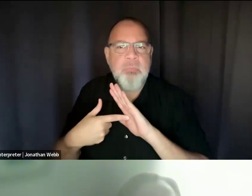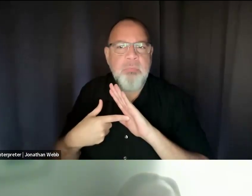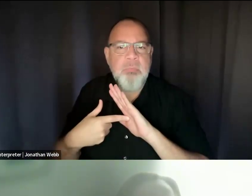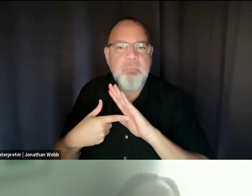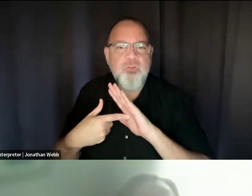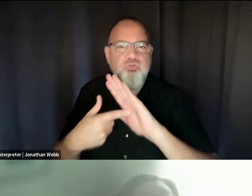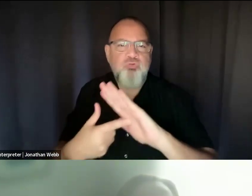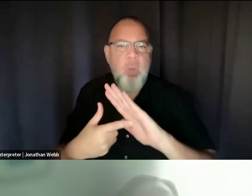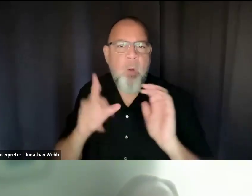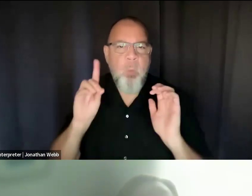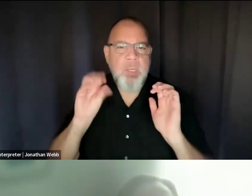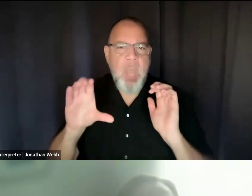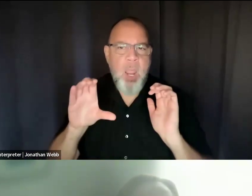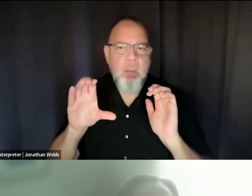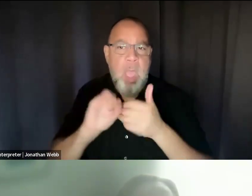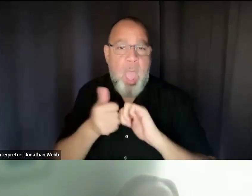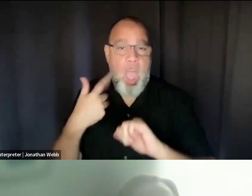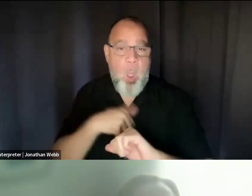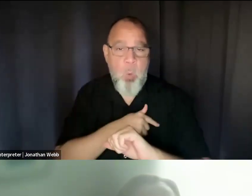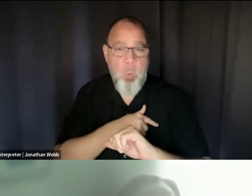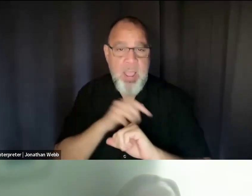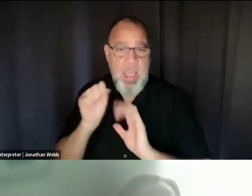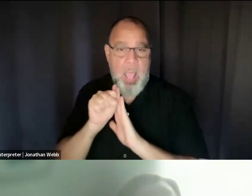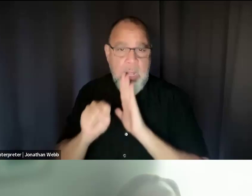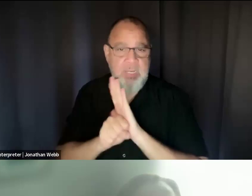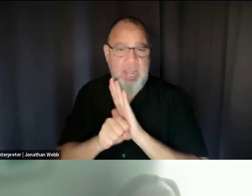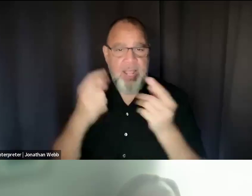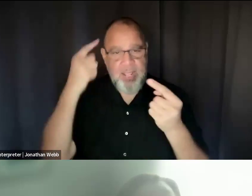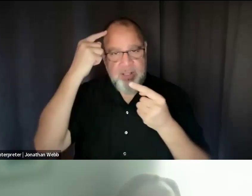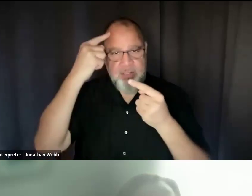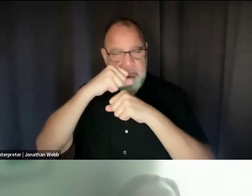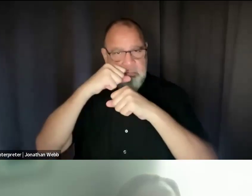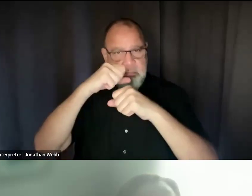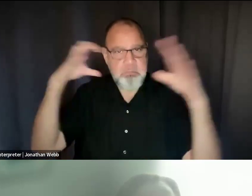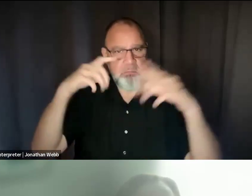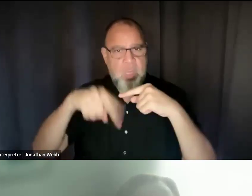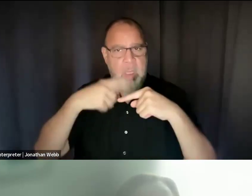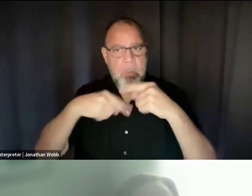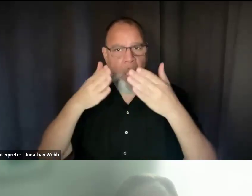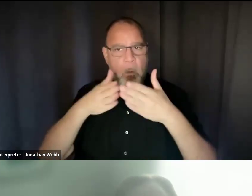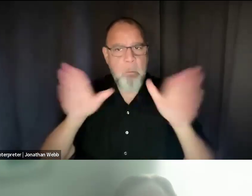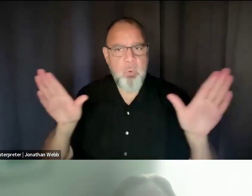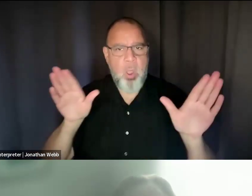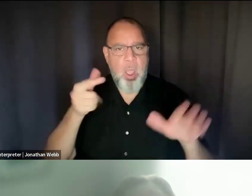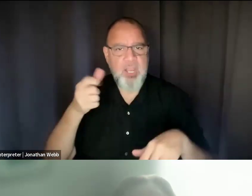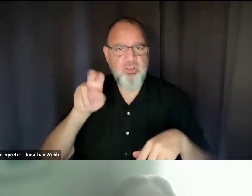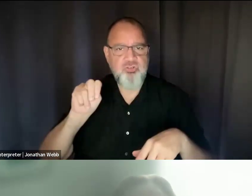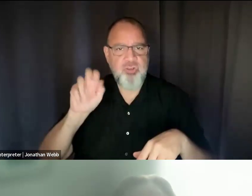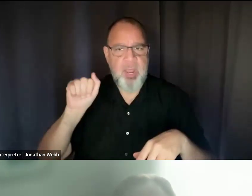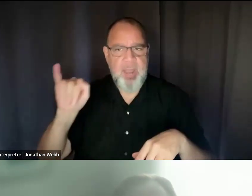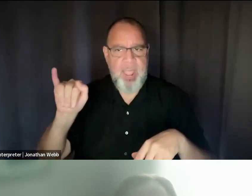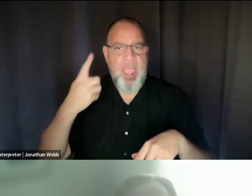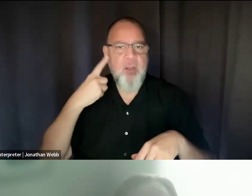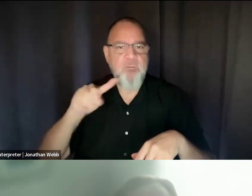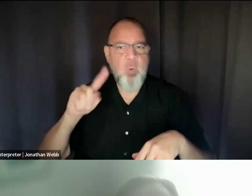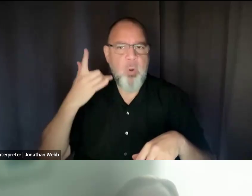like just our broad like Gen AI, for California, kind of like how